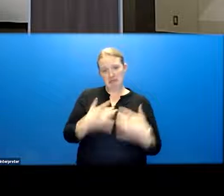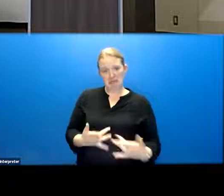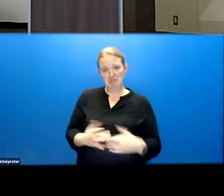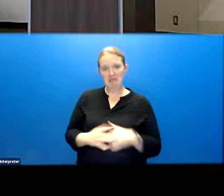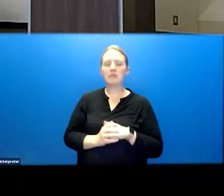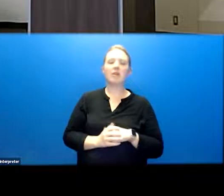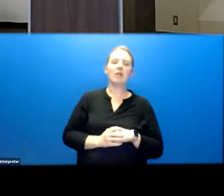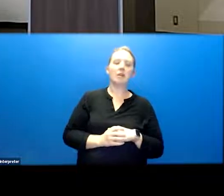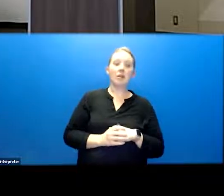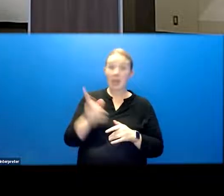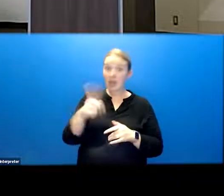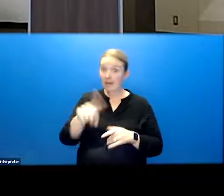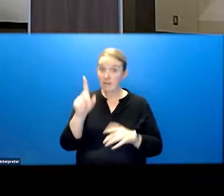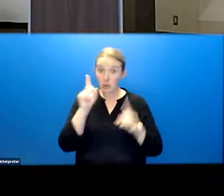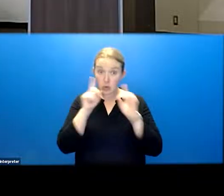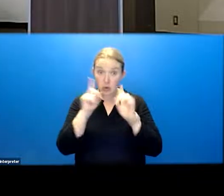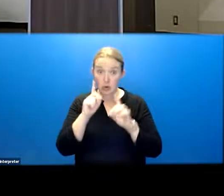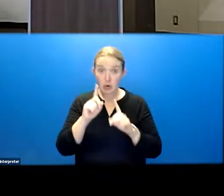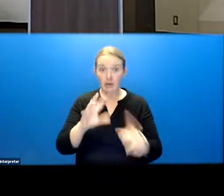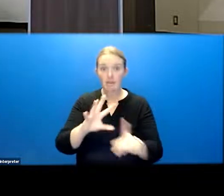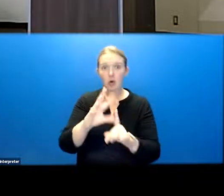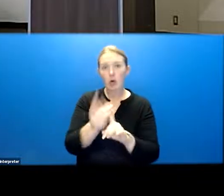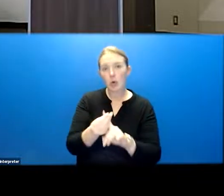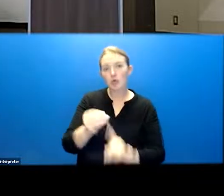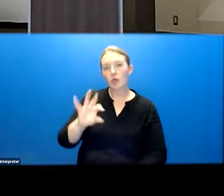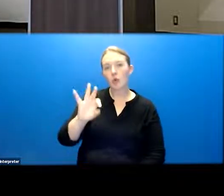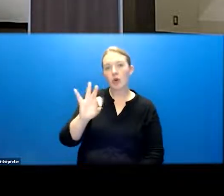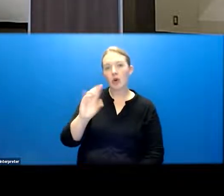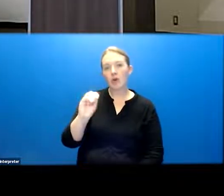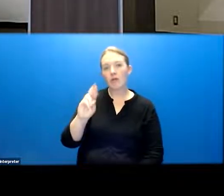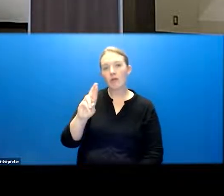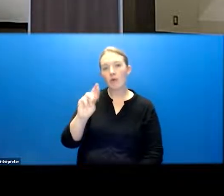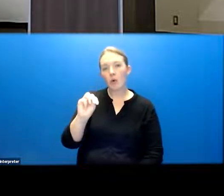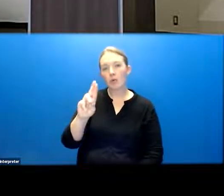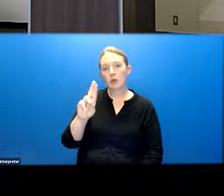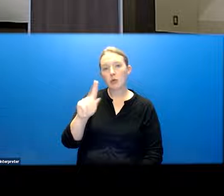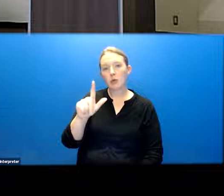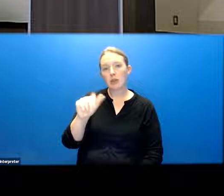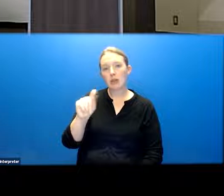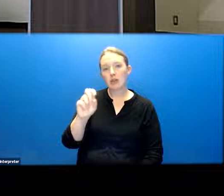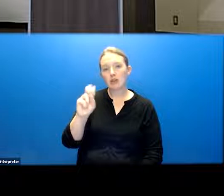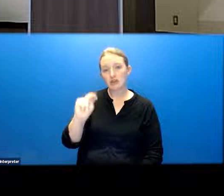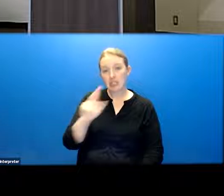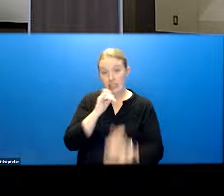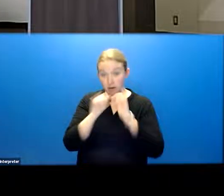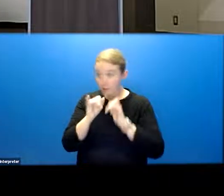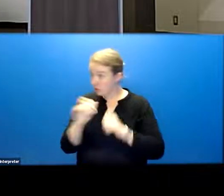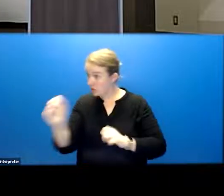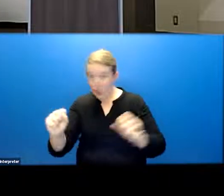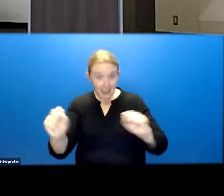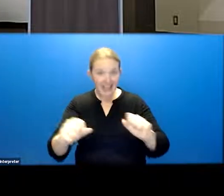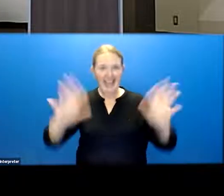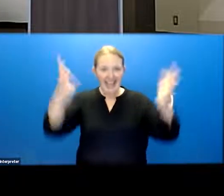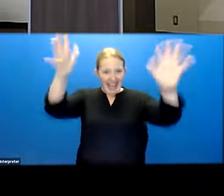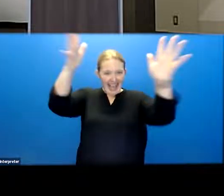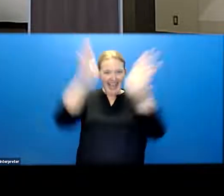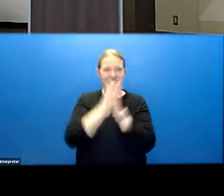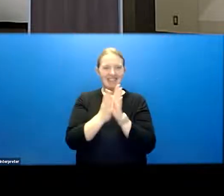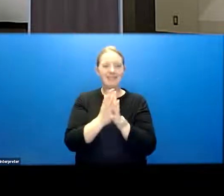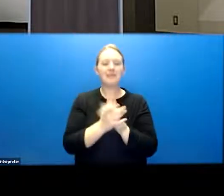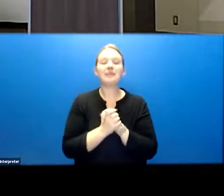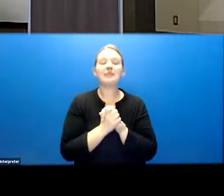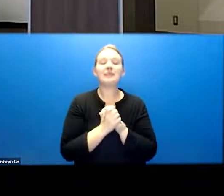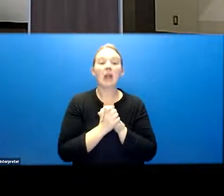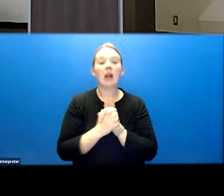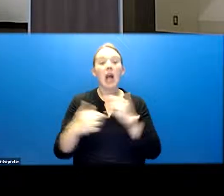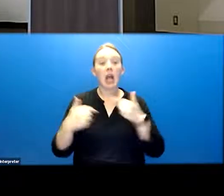Has anybody heard of the cultural formulation interview? Yeah, Yeah. Okay, great. Yay.